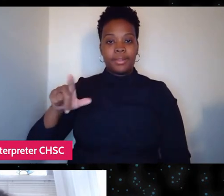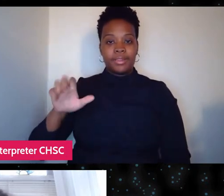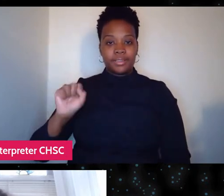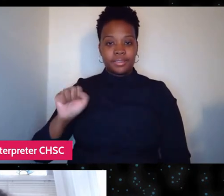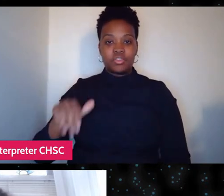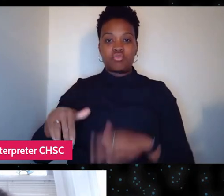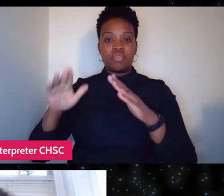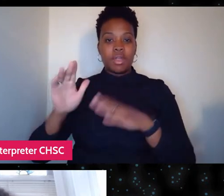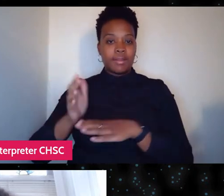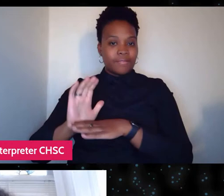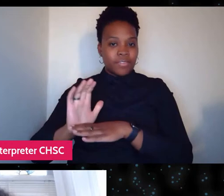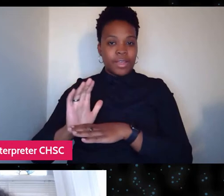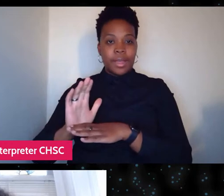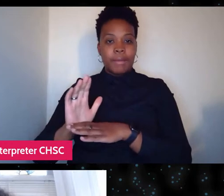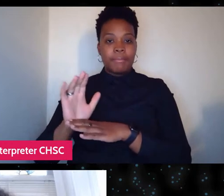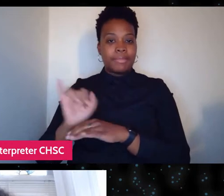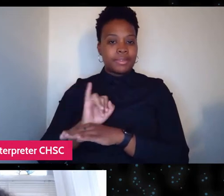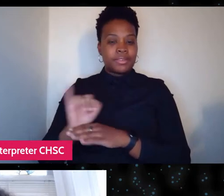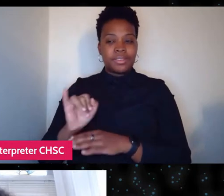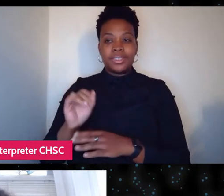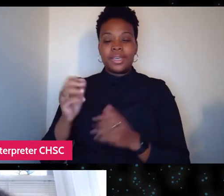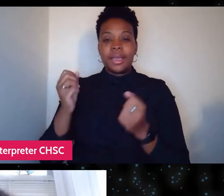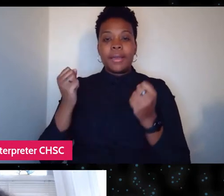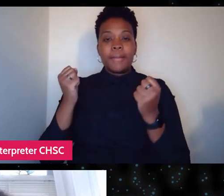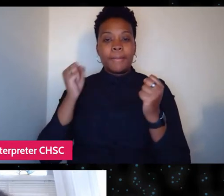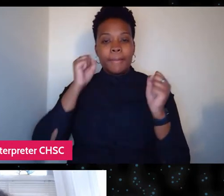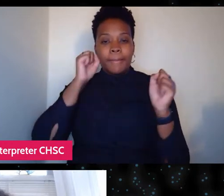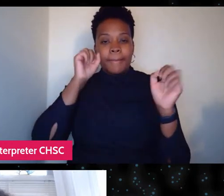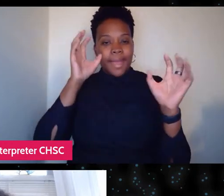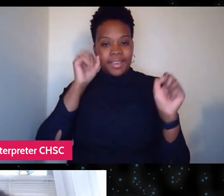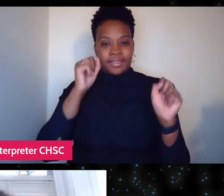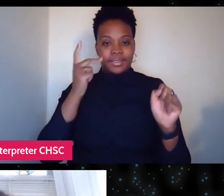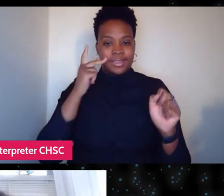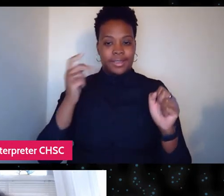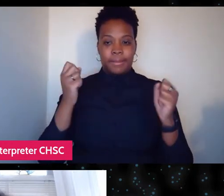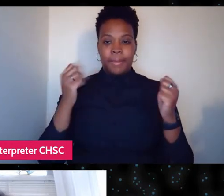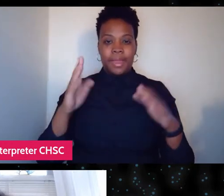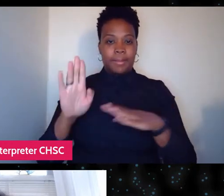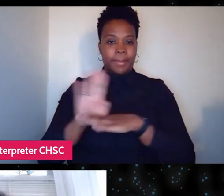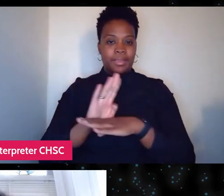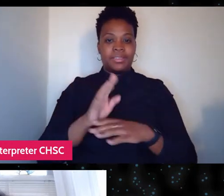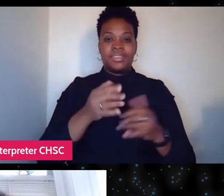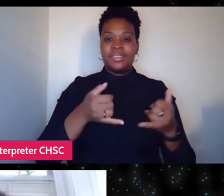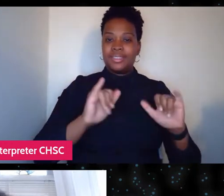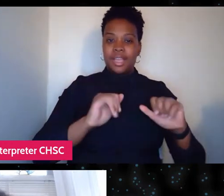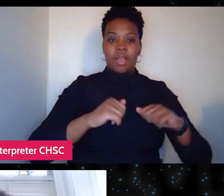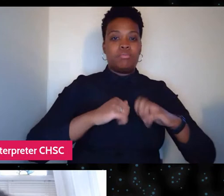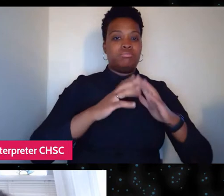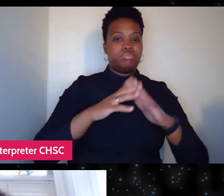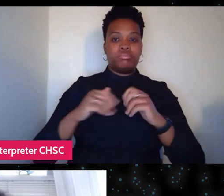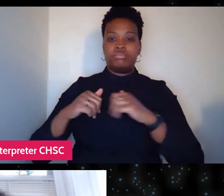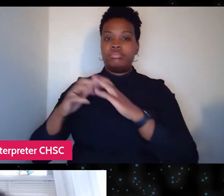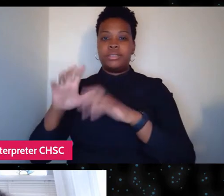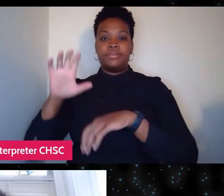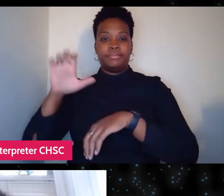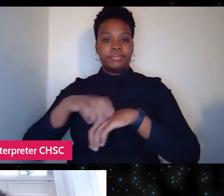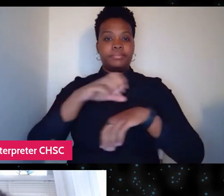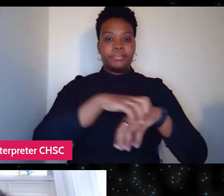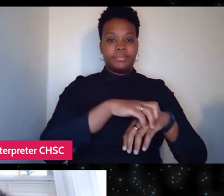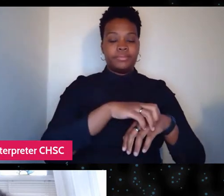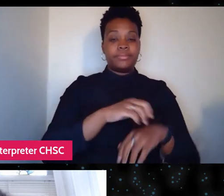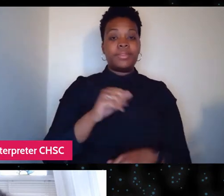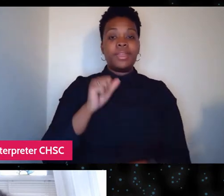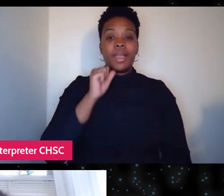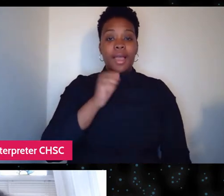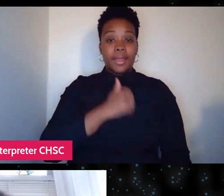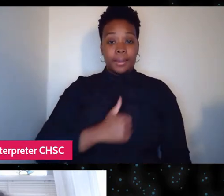it's amazing to just see so many of our institutions still standing. And for Unapologetic in